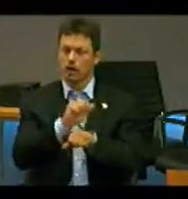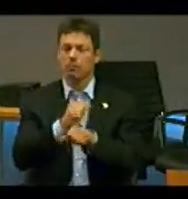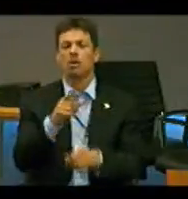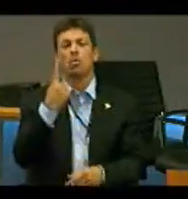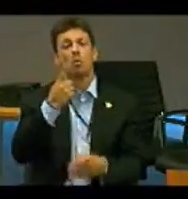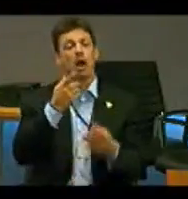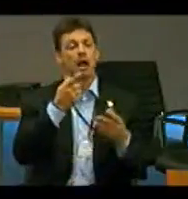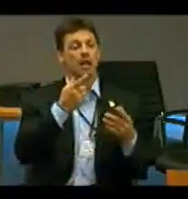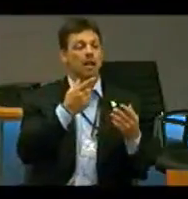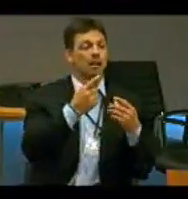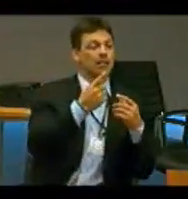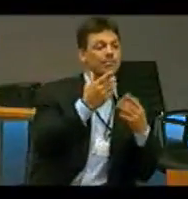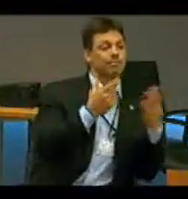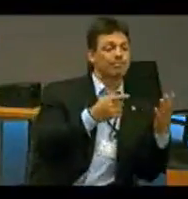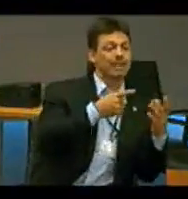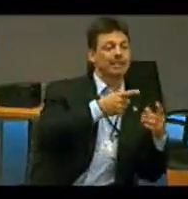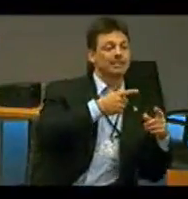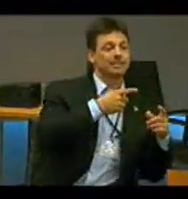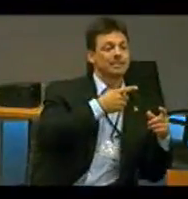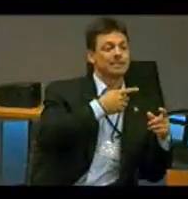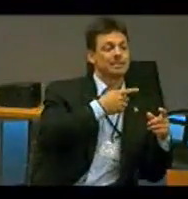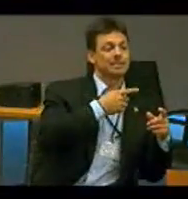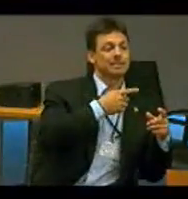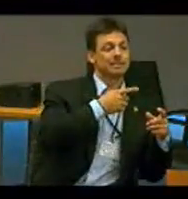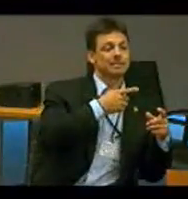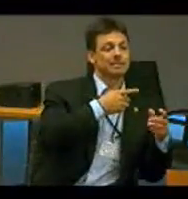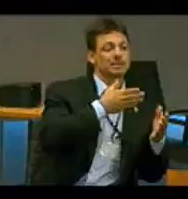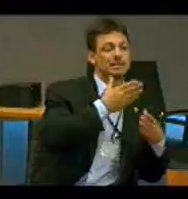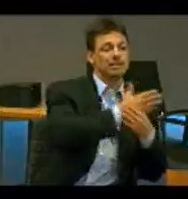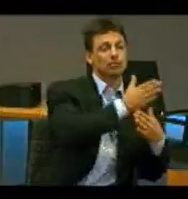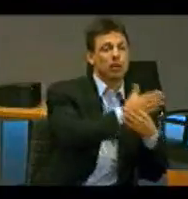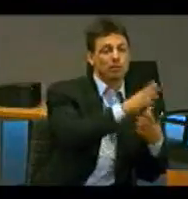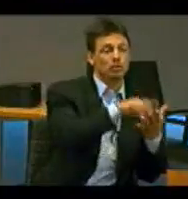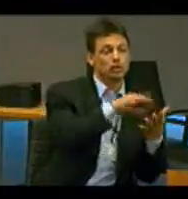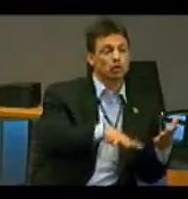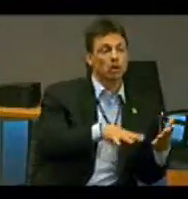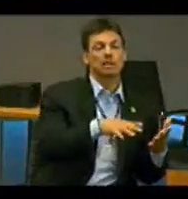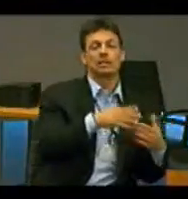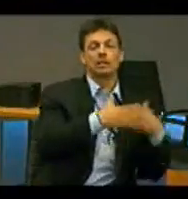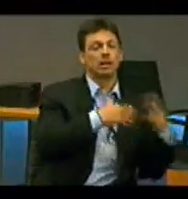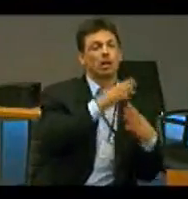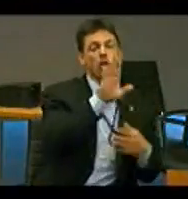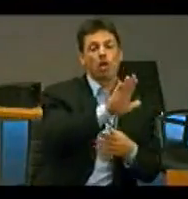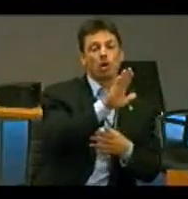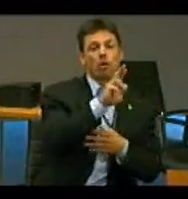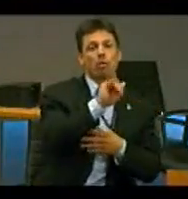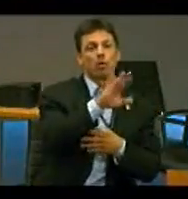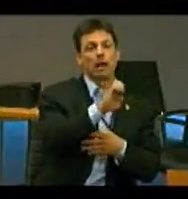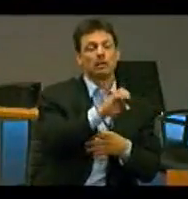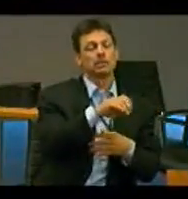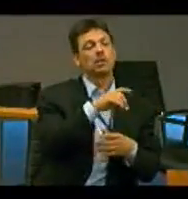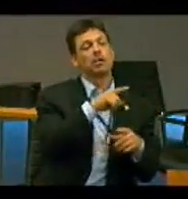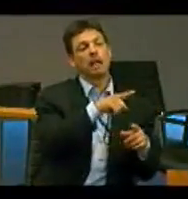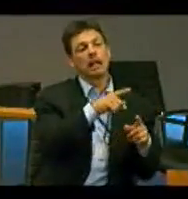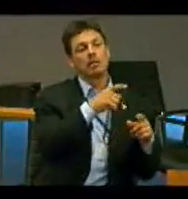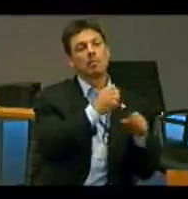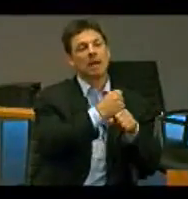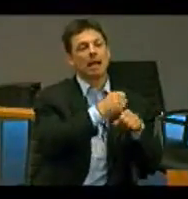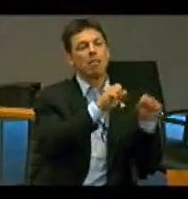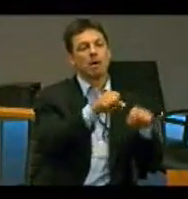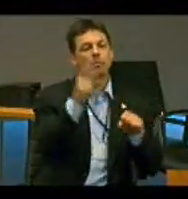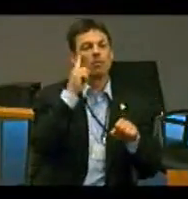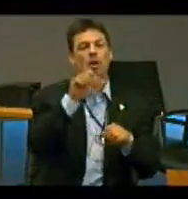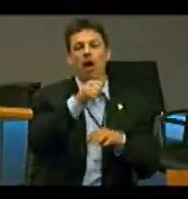students, regardless of race or disability, are left in the classroom, they can make learning impossible for the rest of